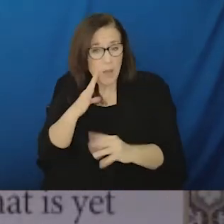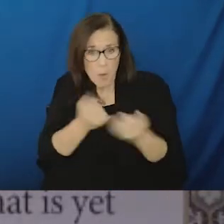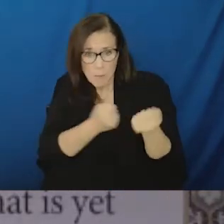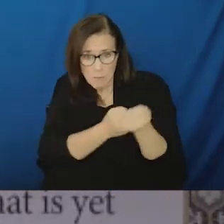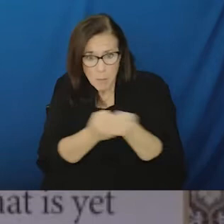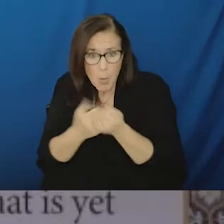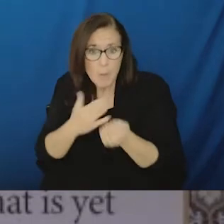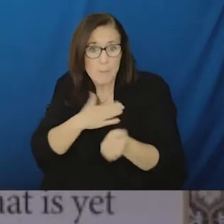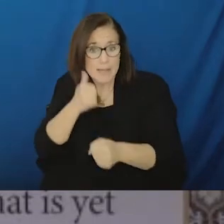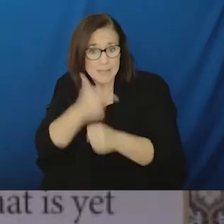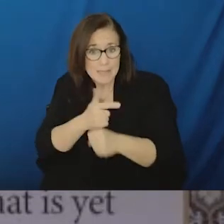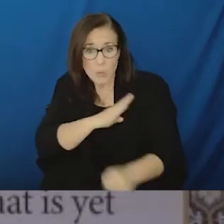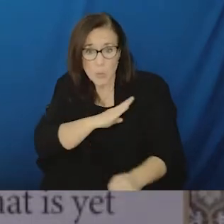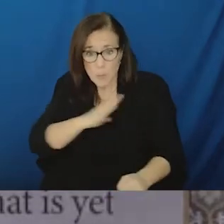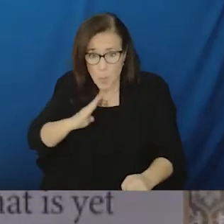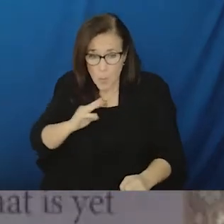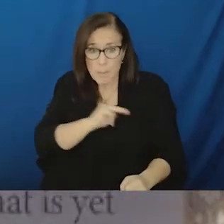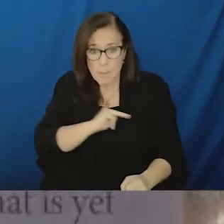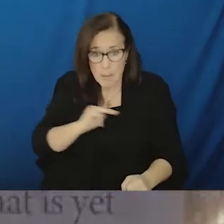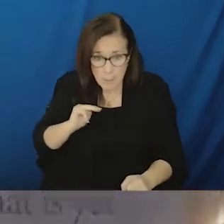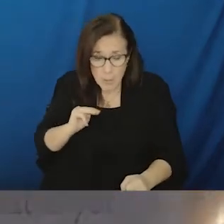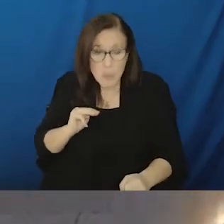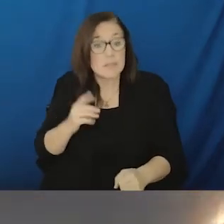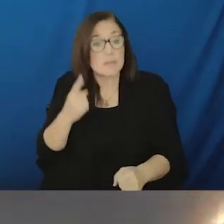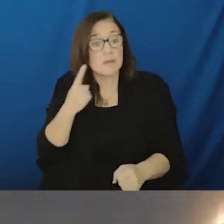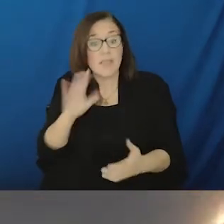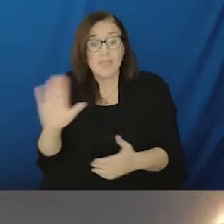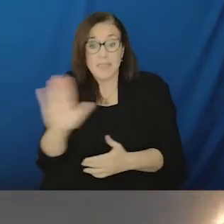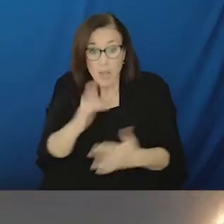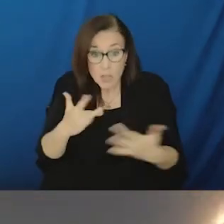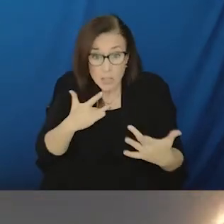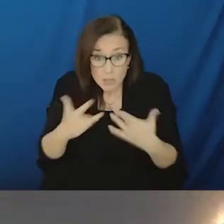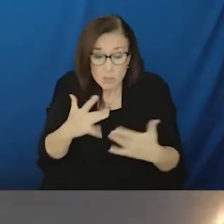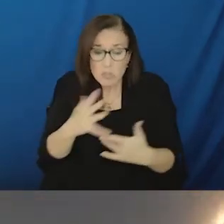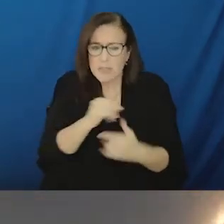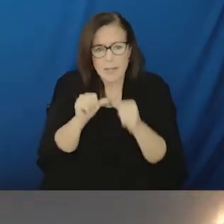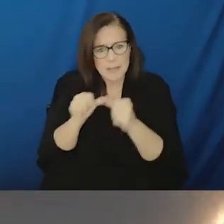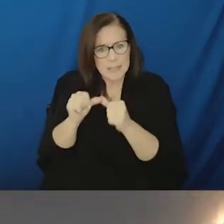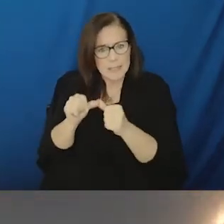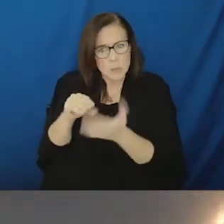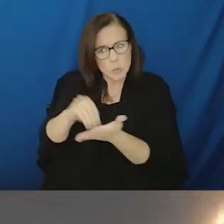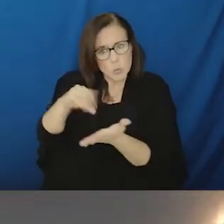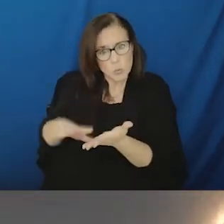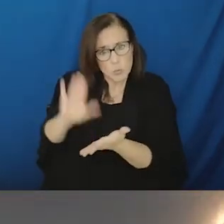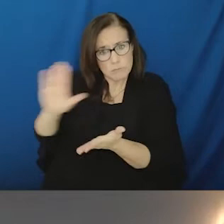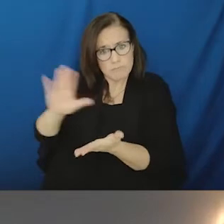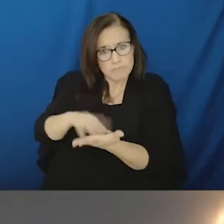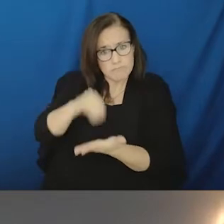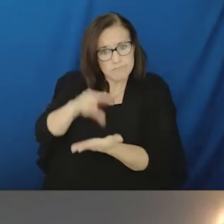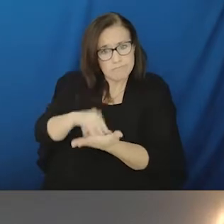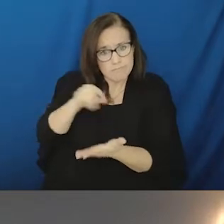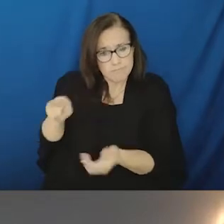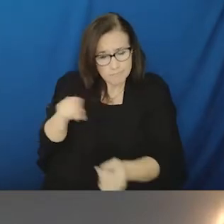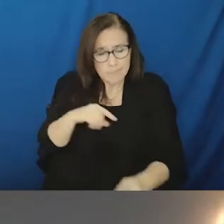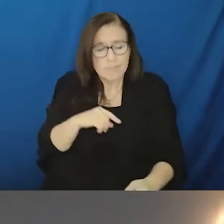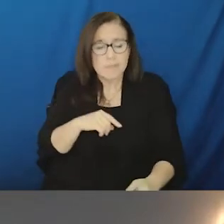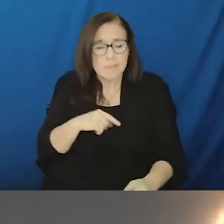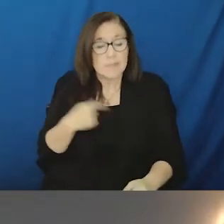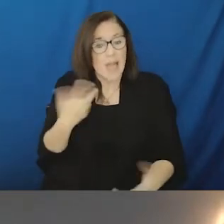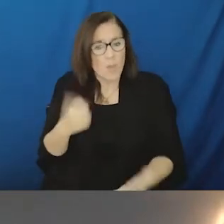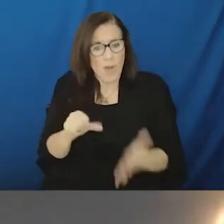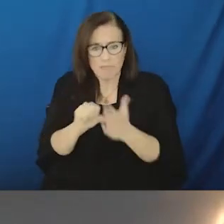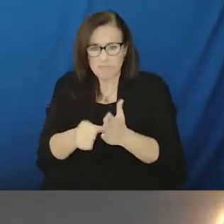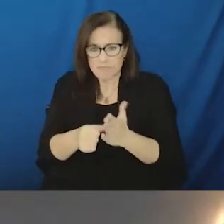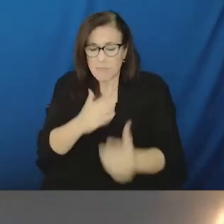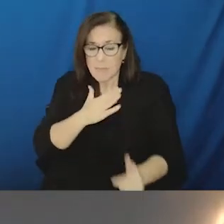of the concerns and the continued learning by our students. I want to just, emphasize my